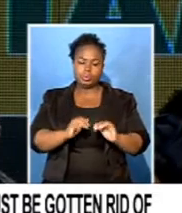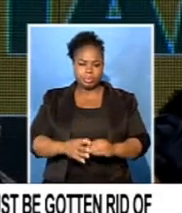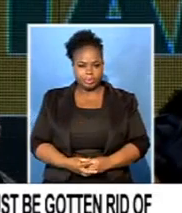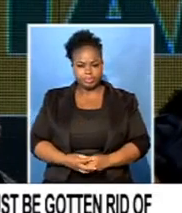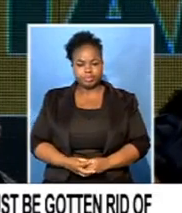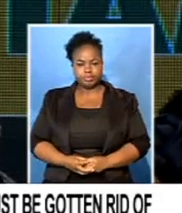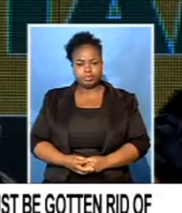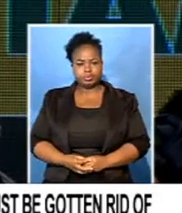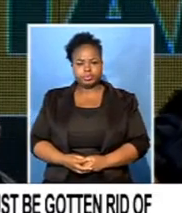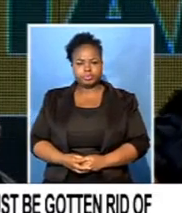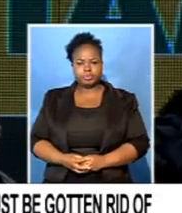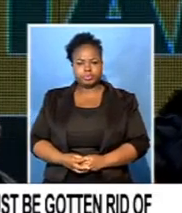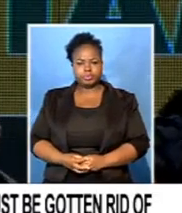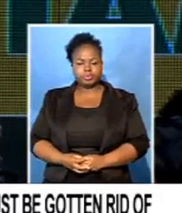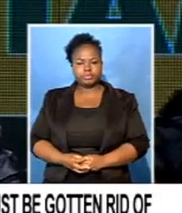The Freedom Charter